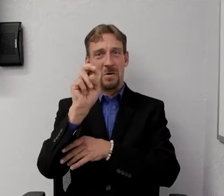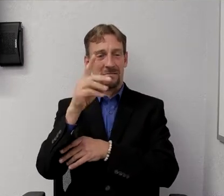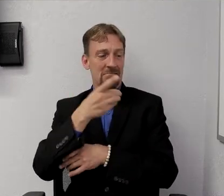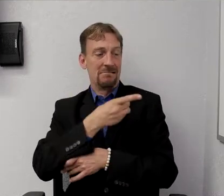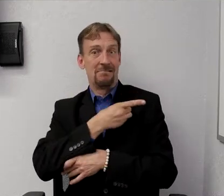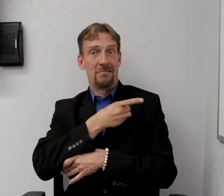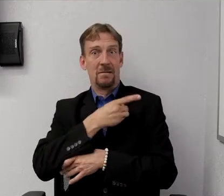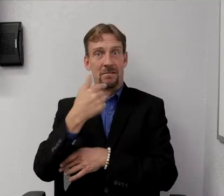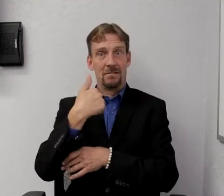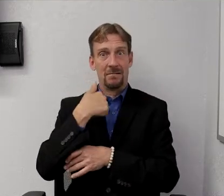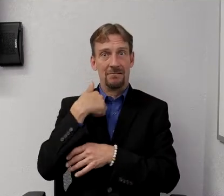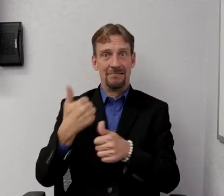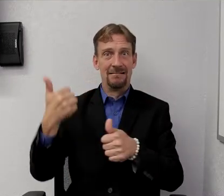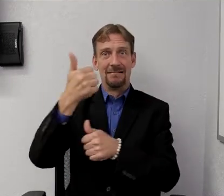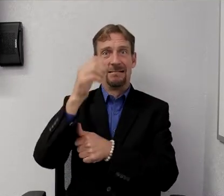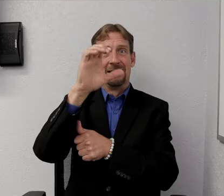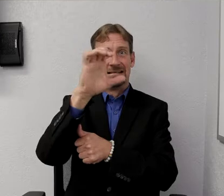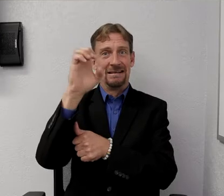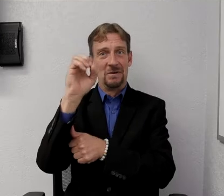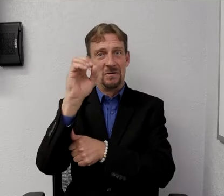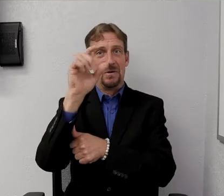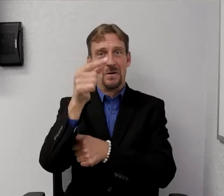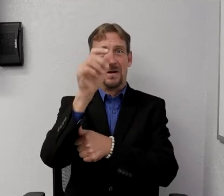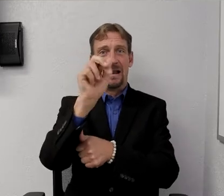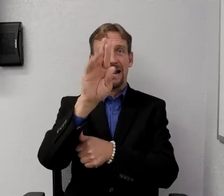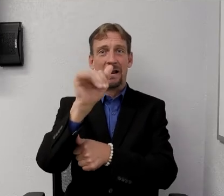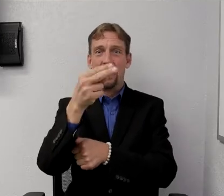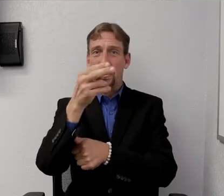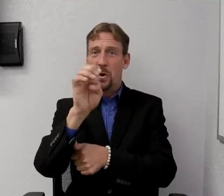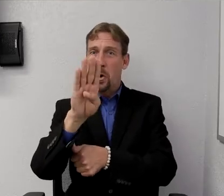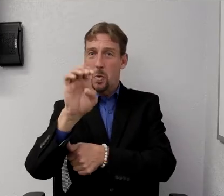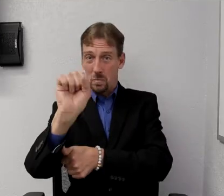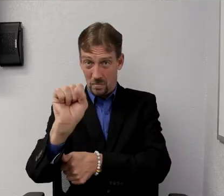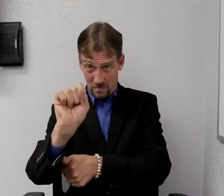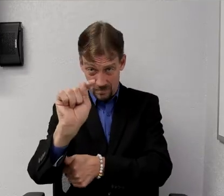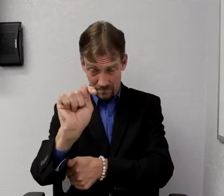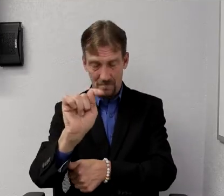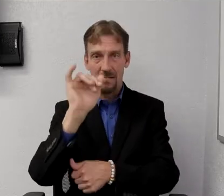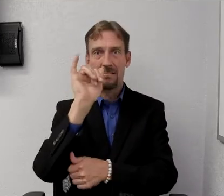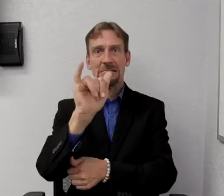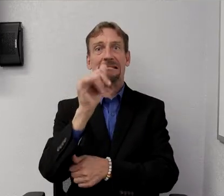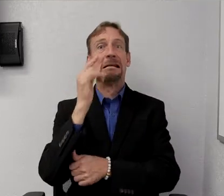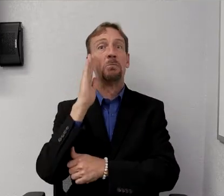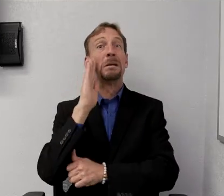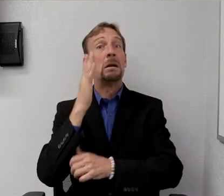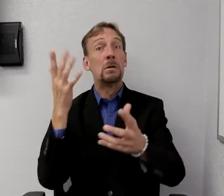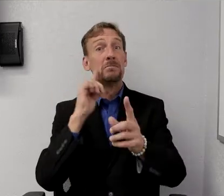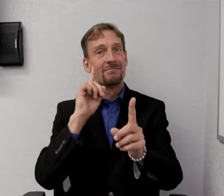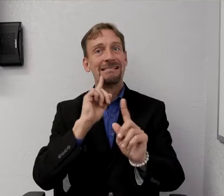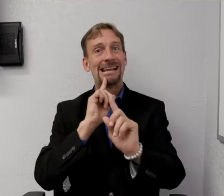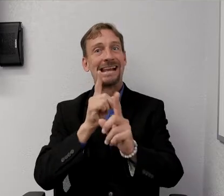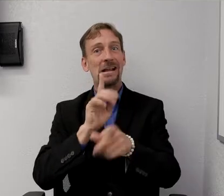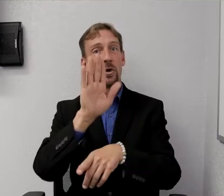Delta CEO Gary Herbst, and we're going to be asking questions that have come in either from our community groups